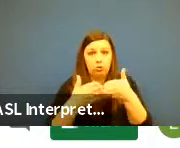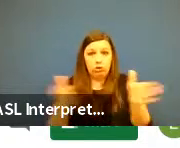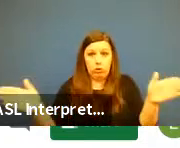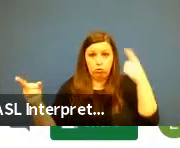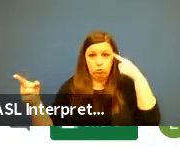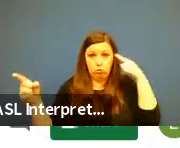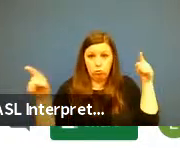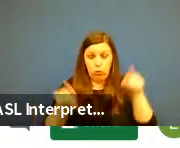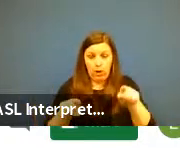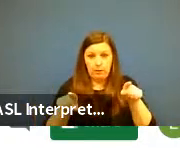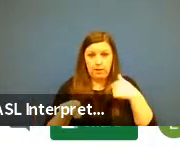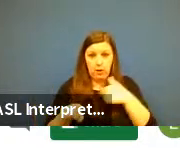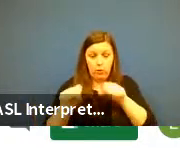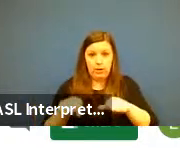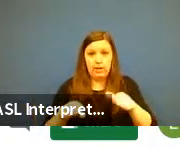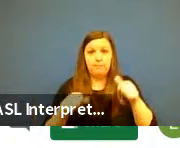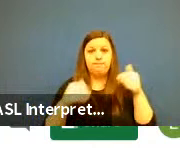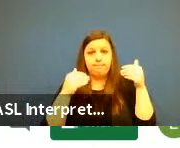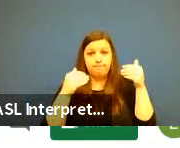agreement that we can move forward?